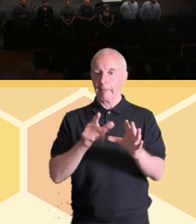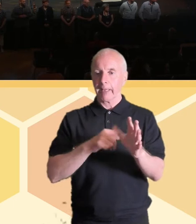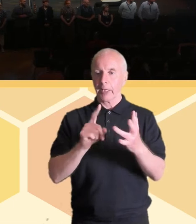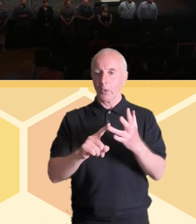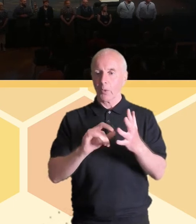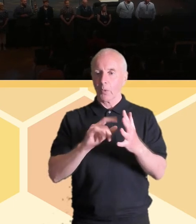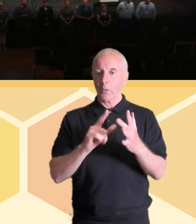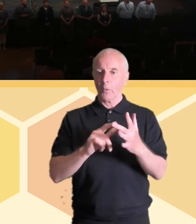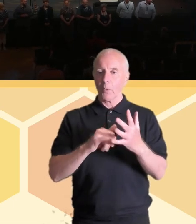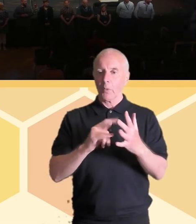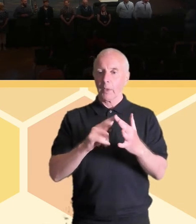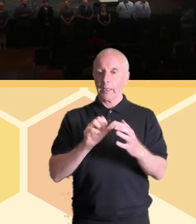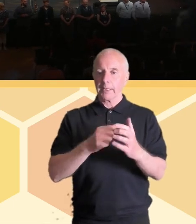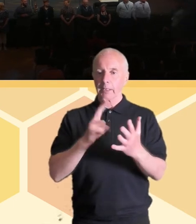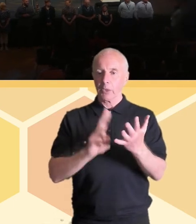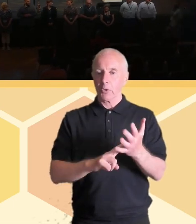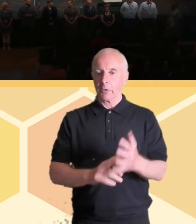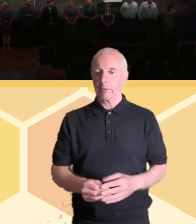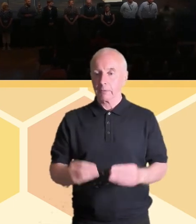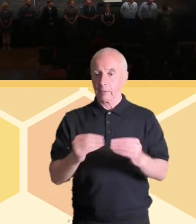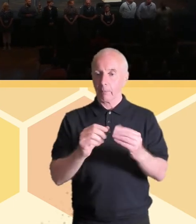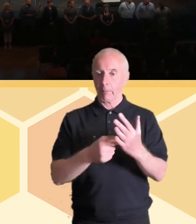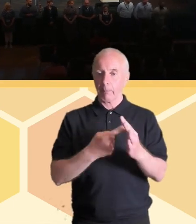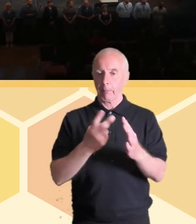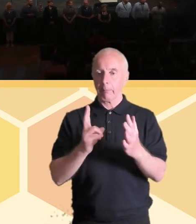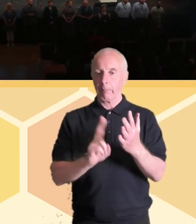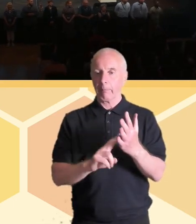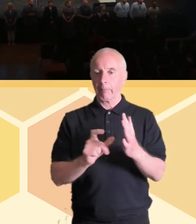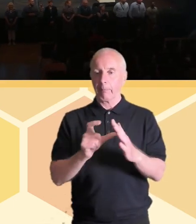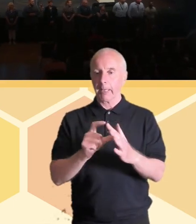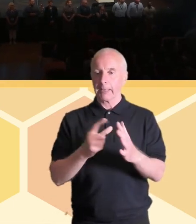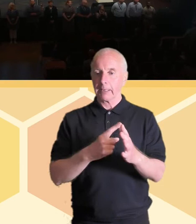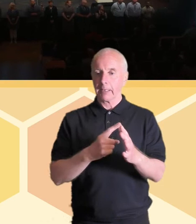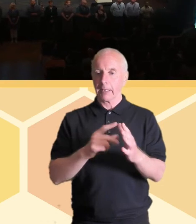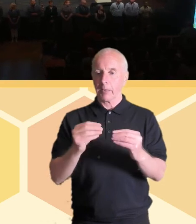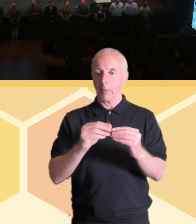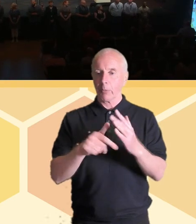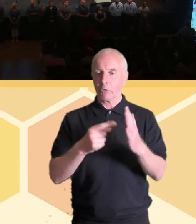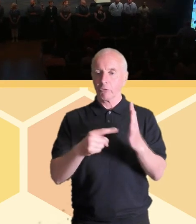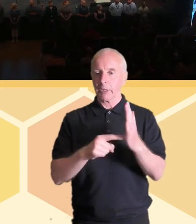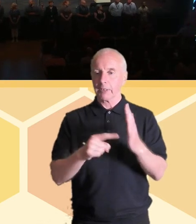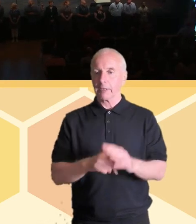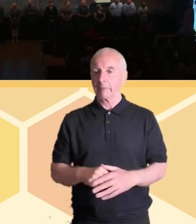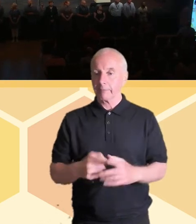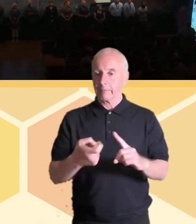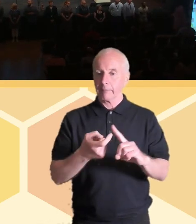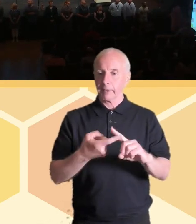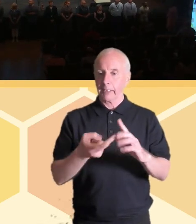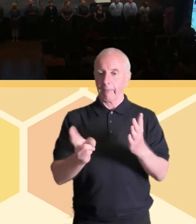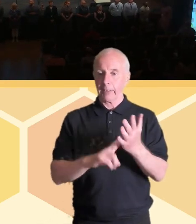Izigun, we have the Reverend Brenda Brundrett, and the Reverend Kevin